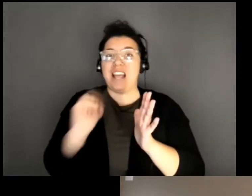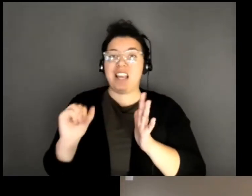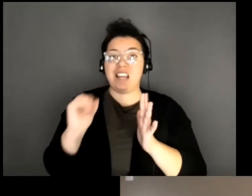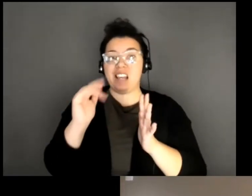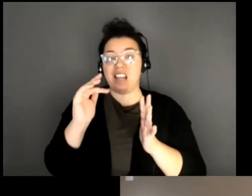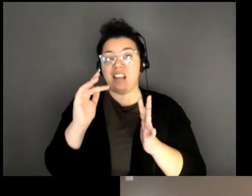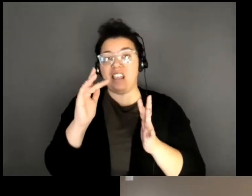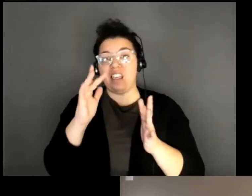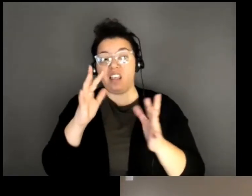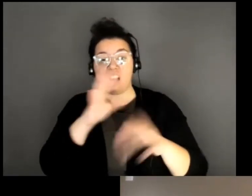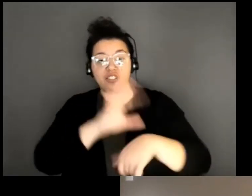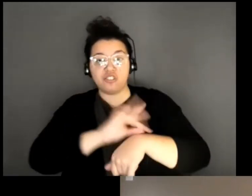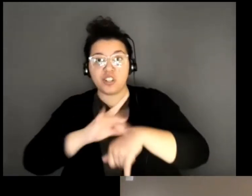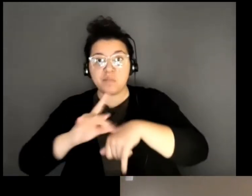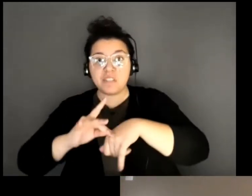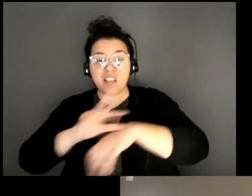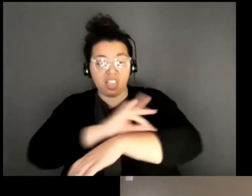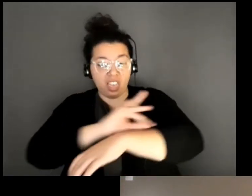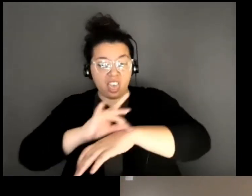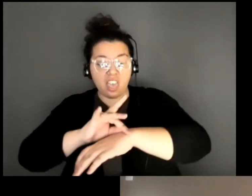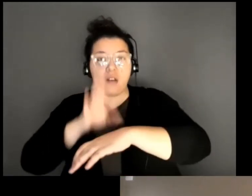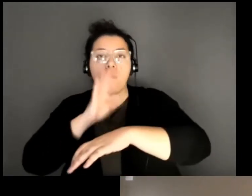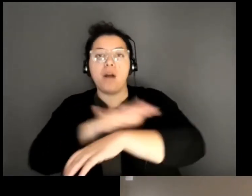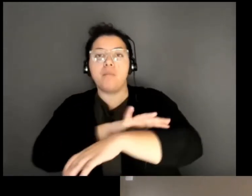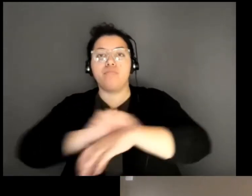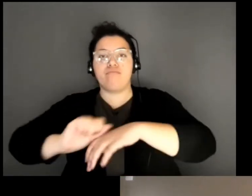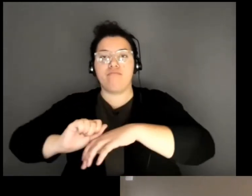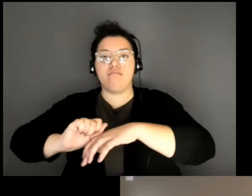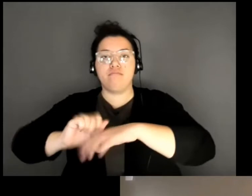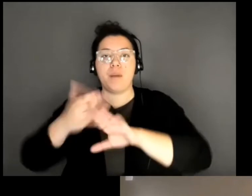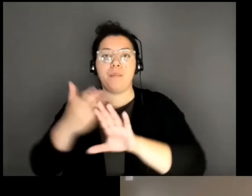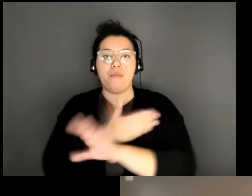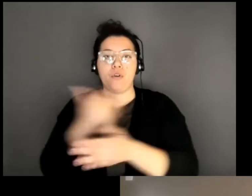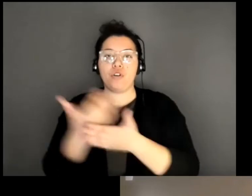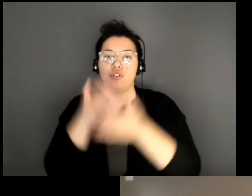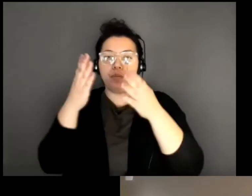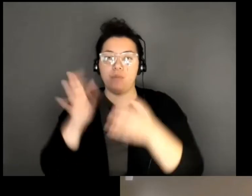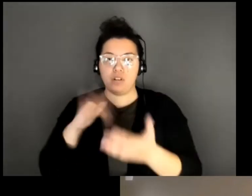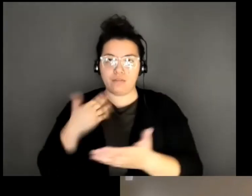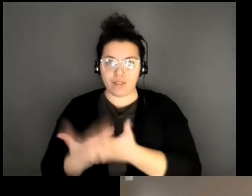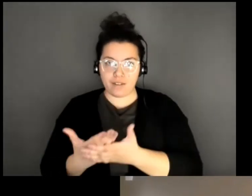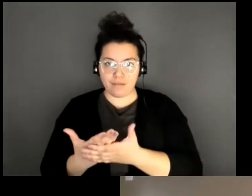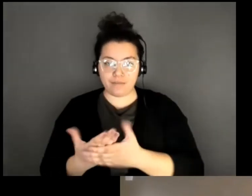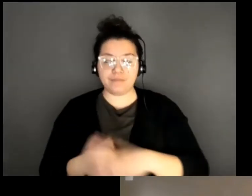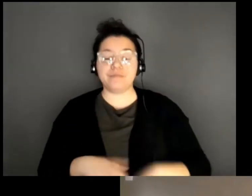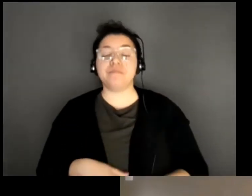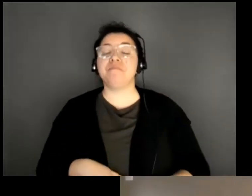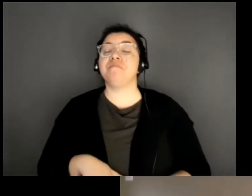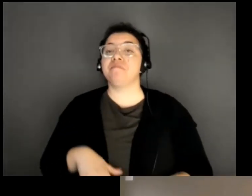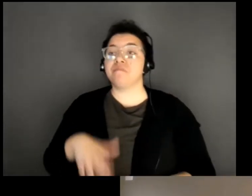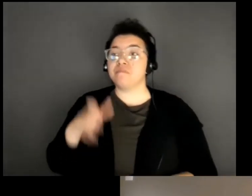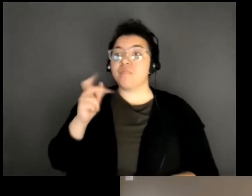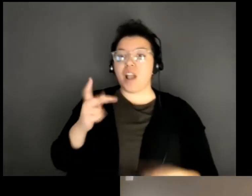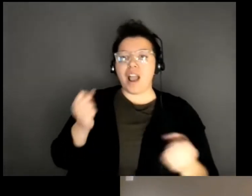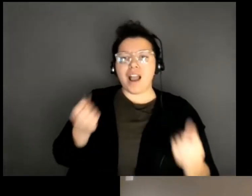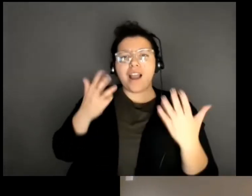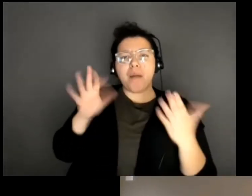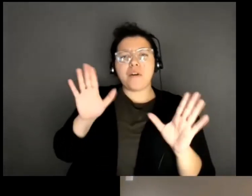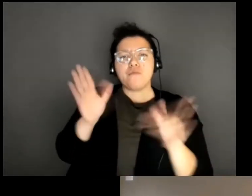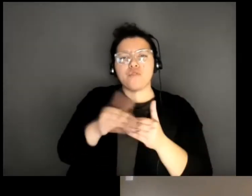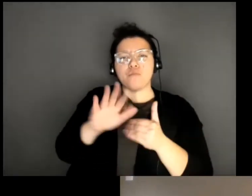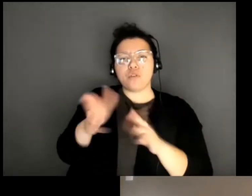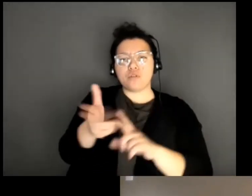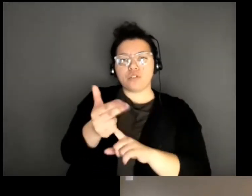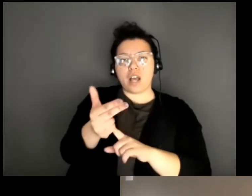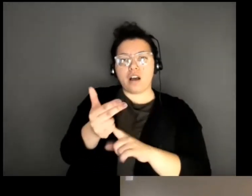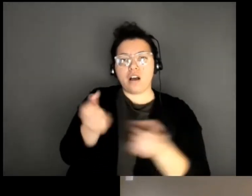behind that. Okay, great. Thank you. And tell us, how many rooms, hotel rooms, does the Gaylord have? So Gaylord